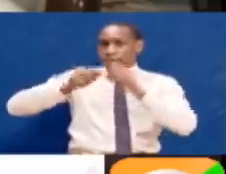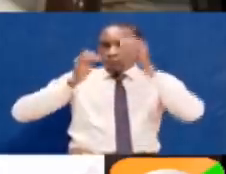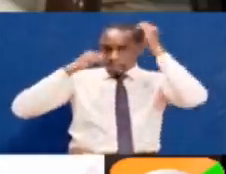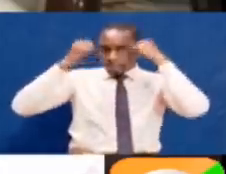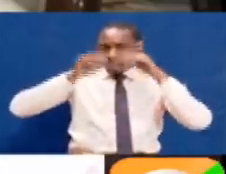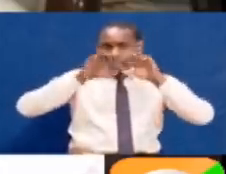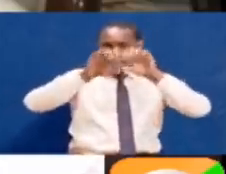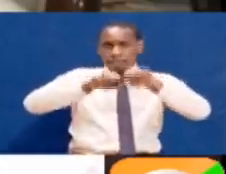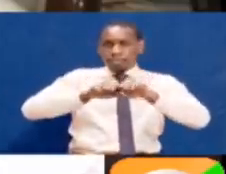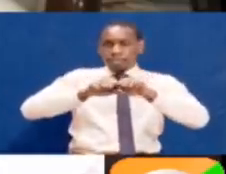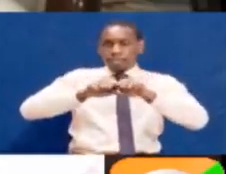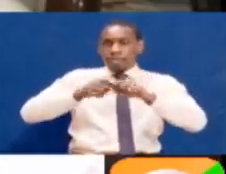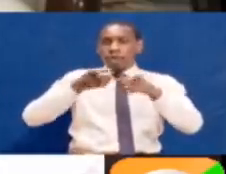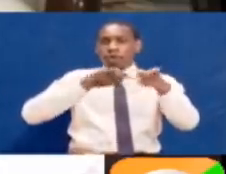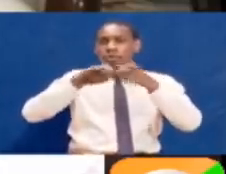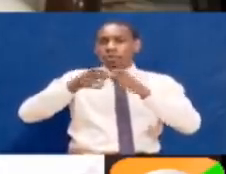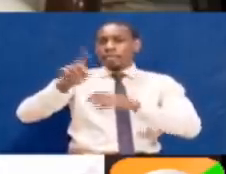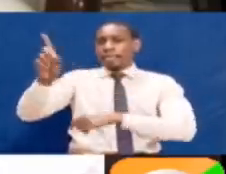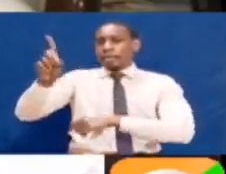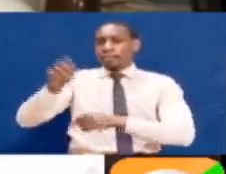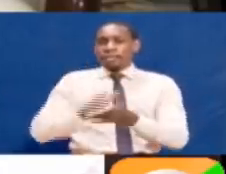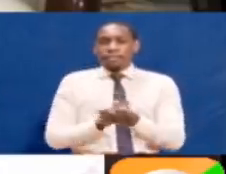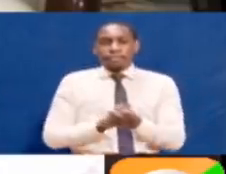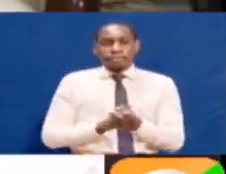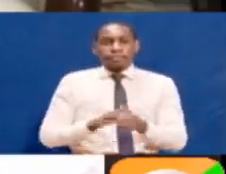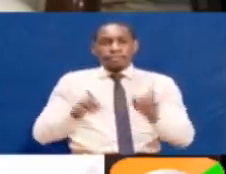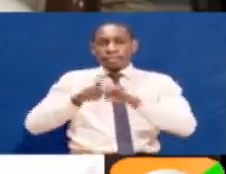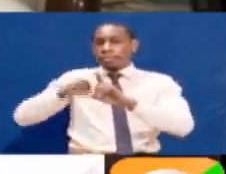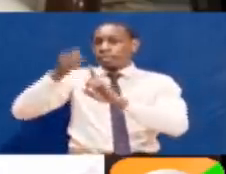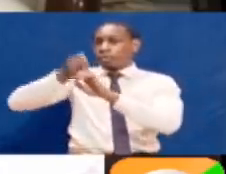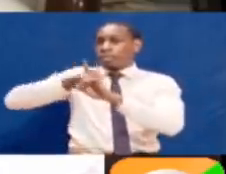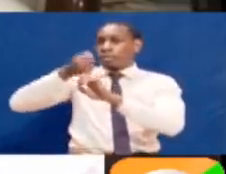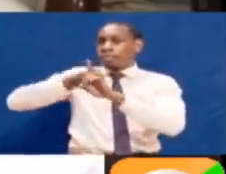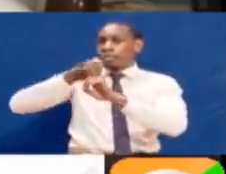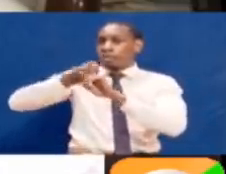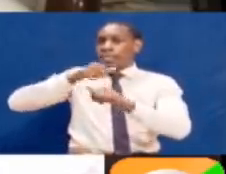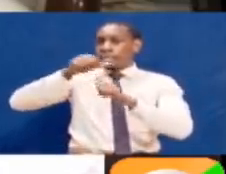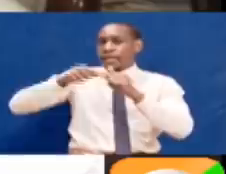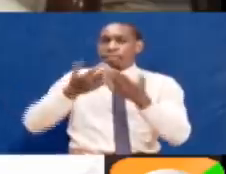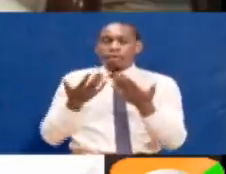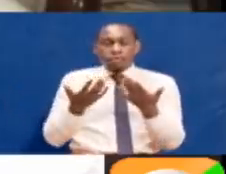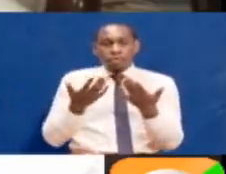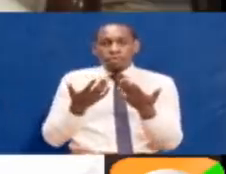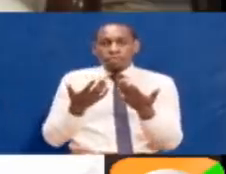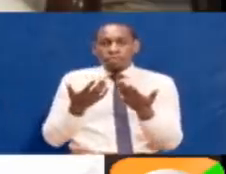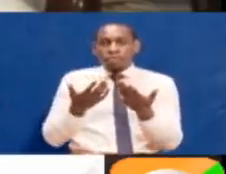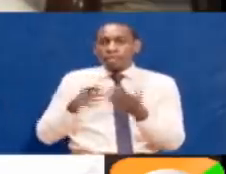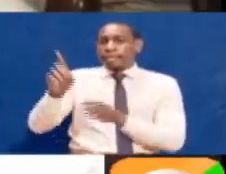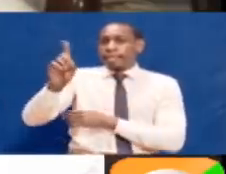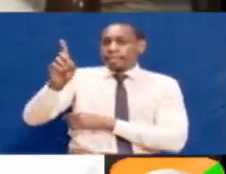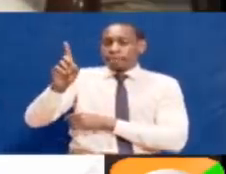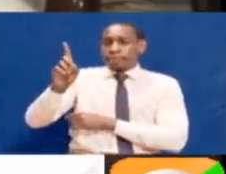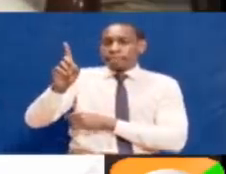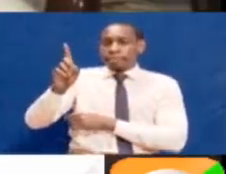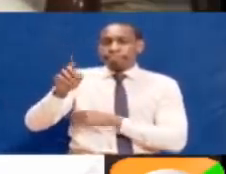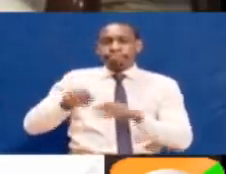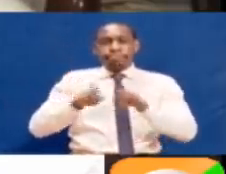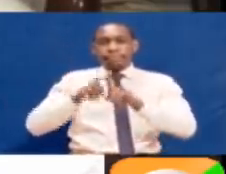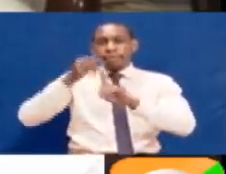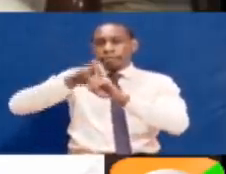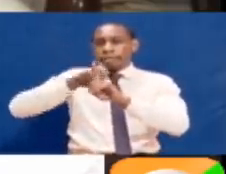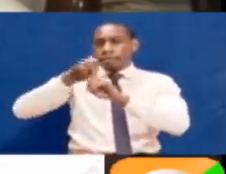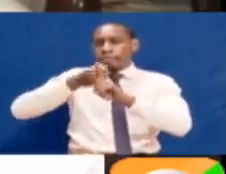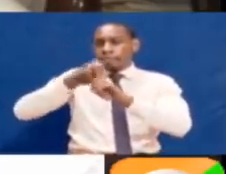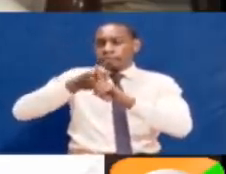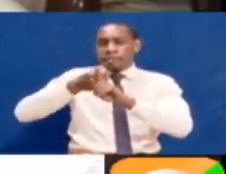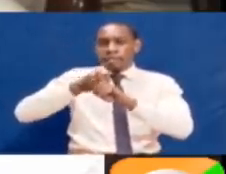military taking over the governance of Nairobi. I've been vocal about transfer of functions in Nairobi. I have been vocal